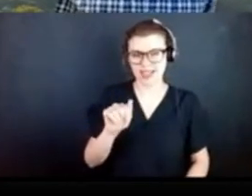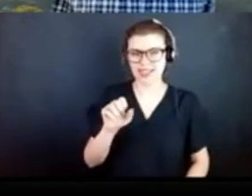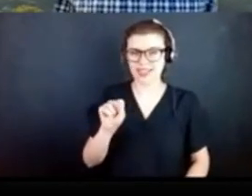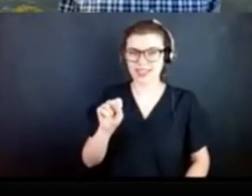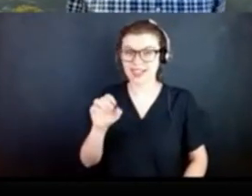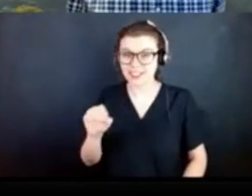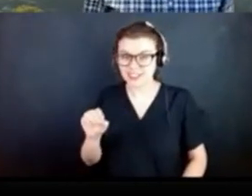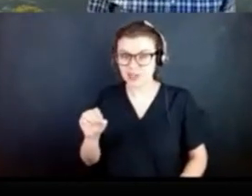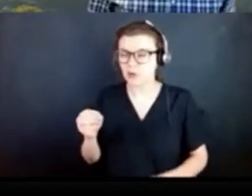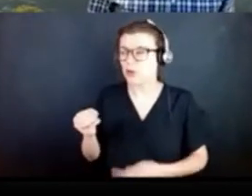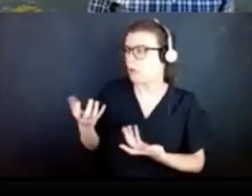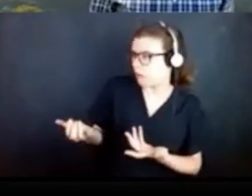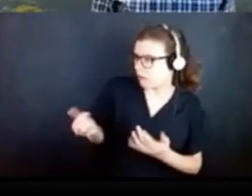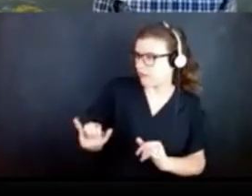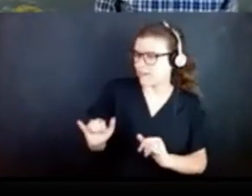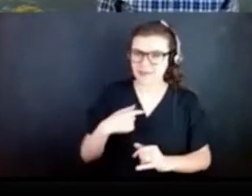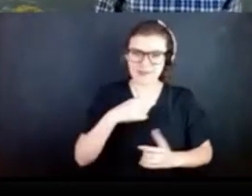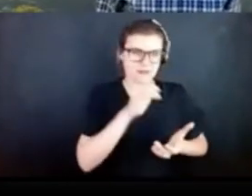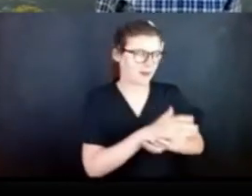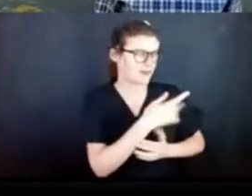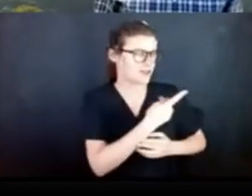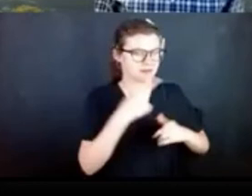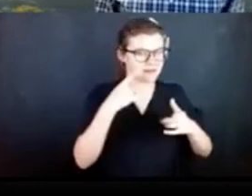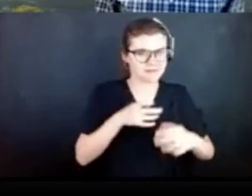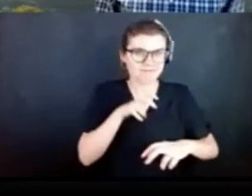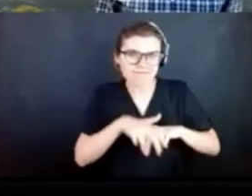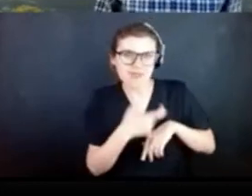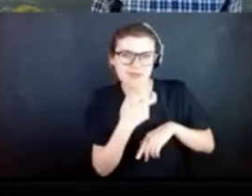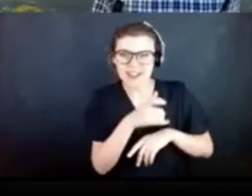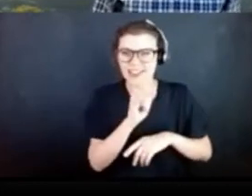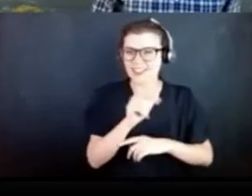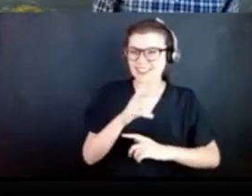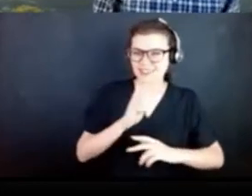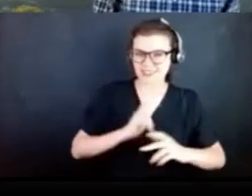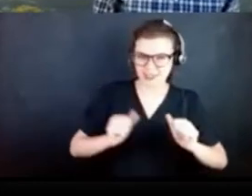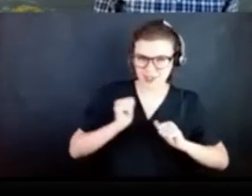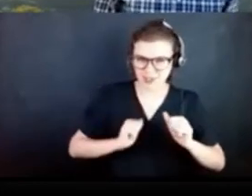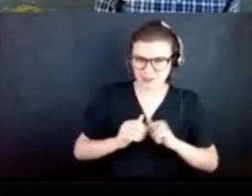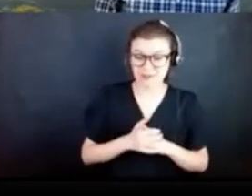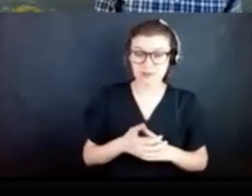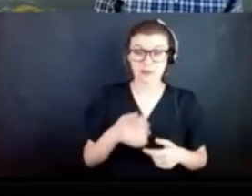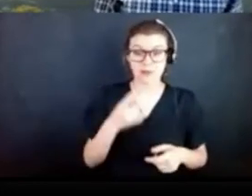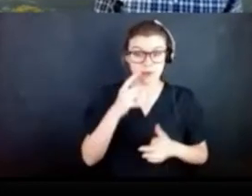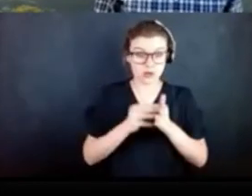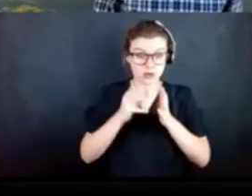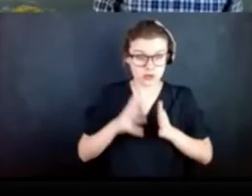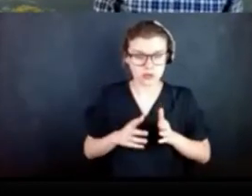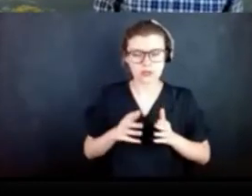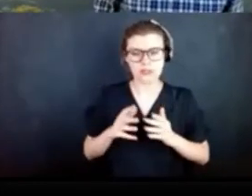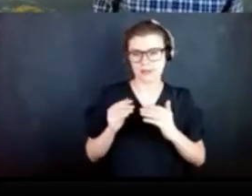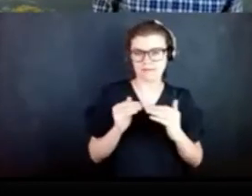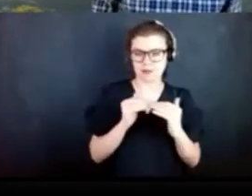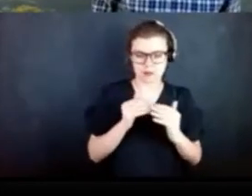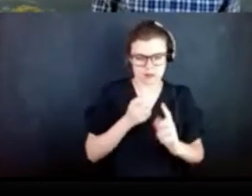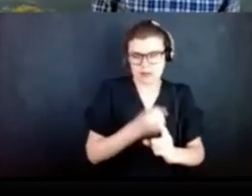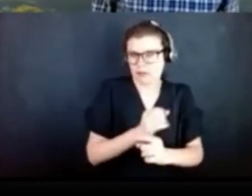weeks. For students, peers impact students quite a bit, directly and indirectly.